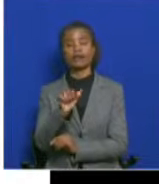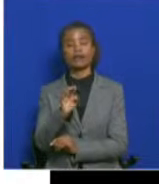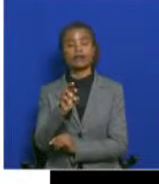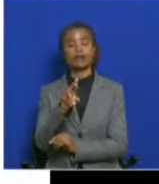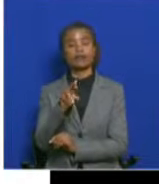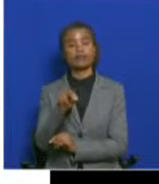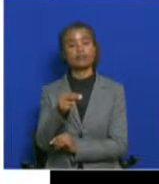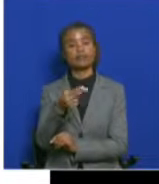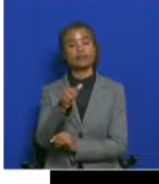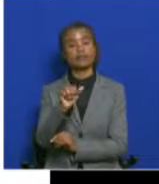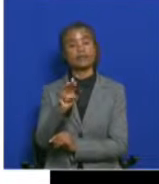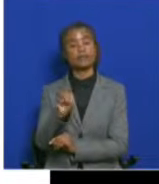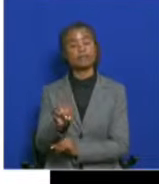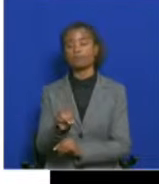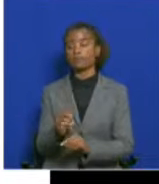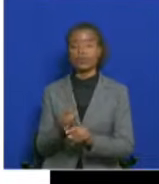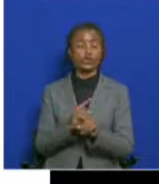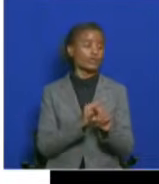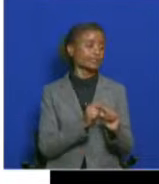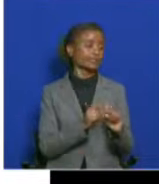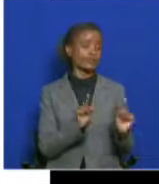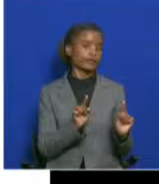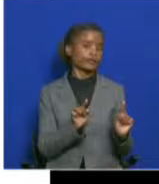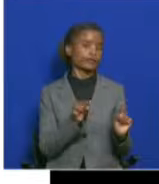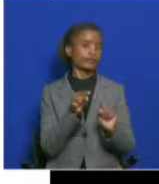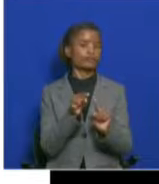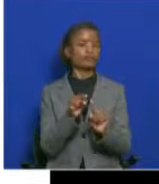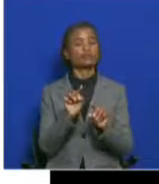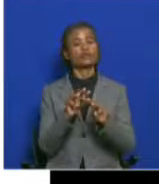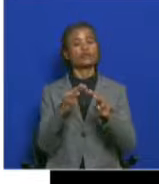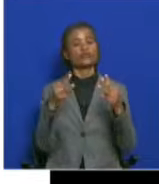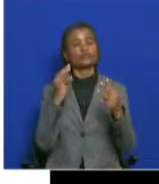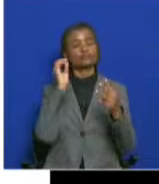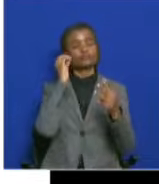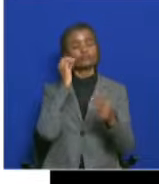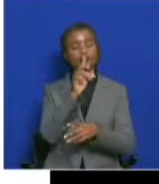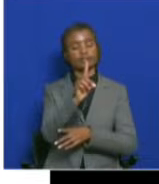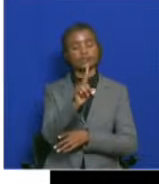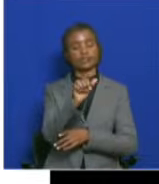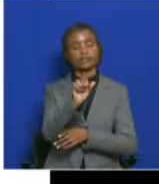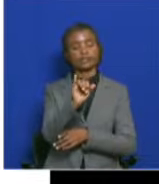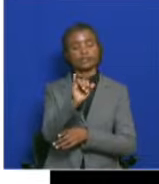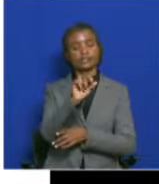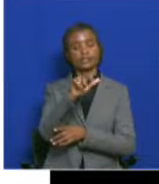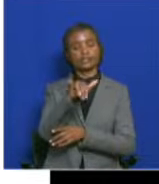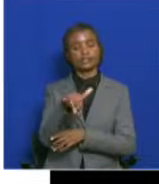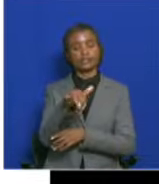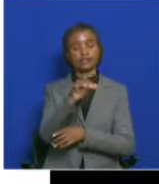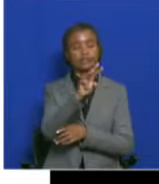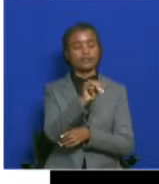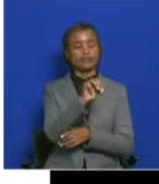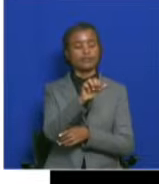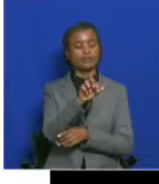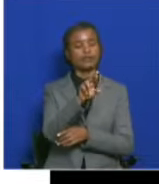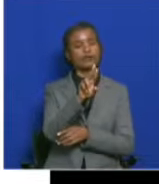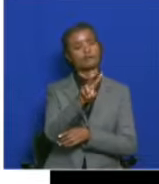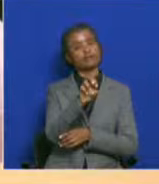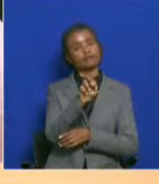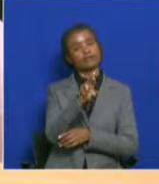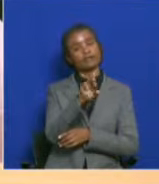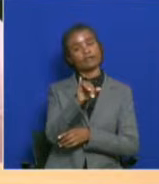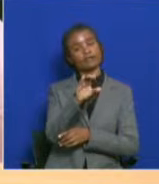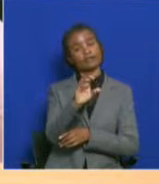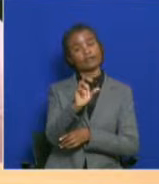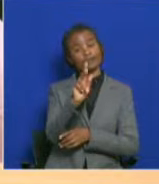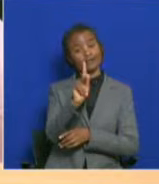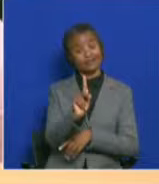Maverick, a Miss Marian Tam. And then this communication,